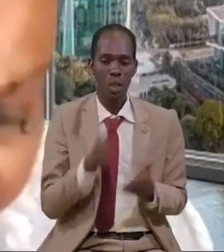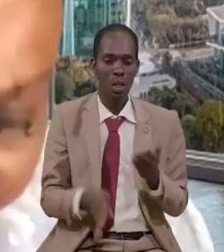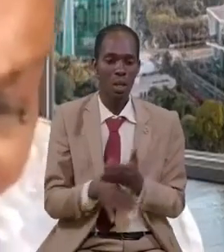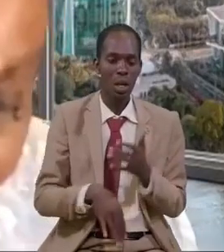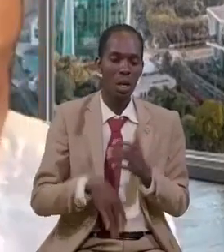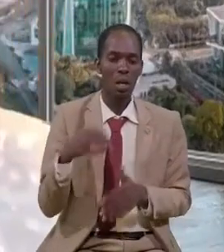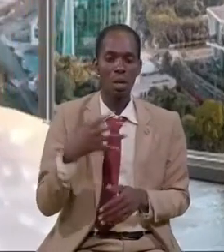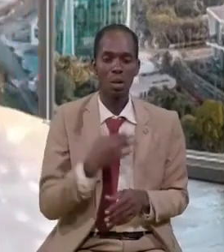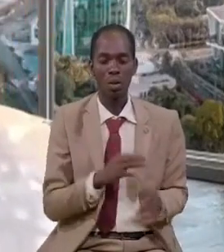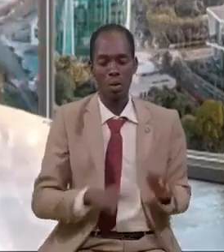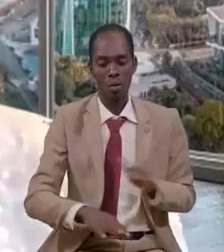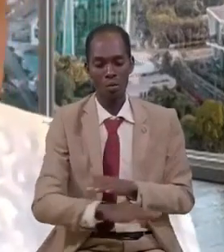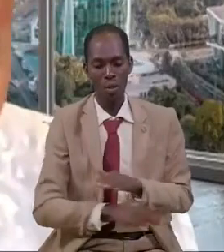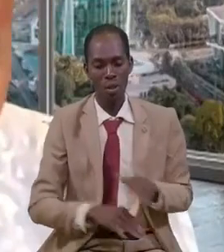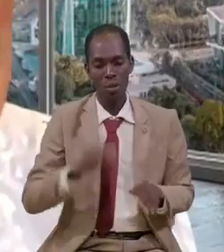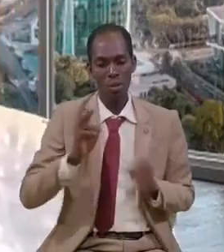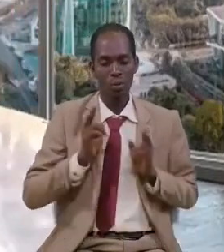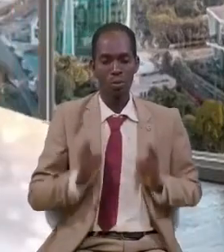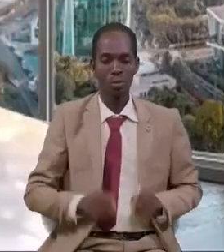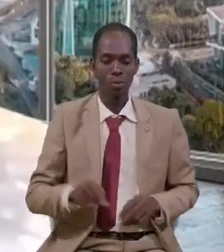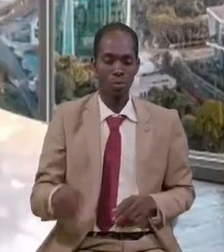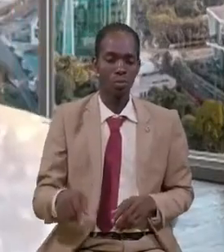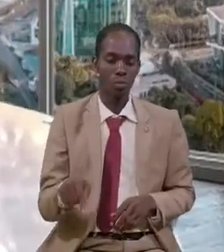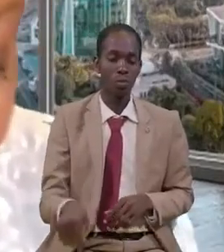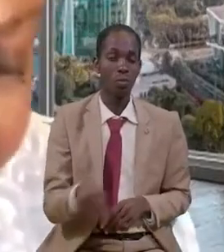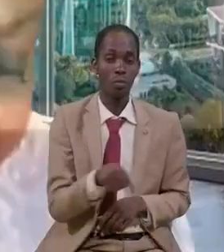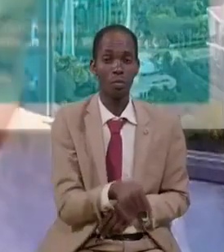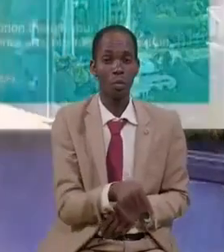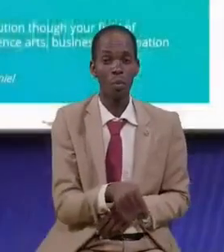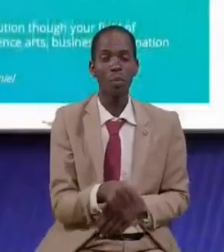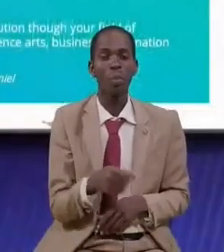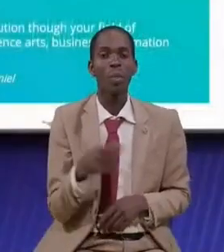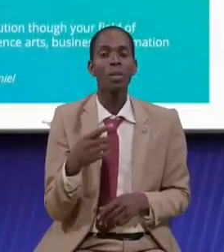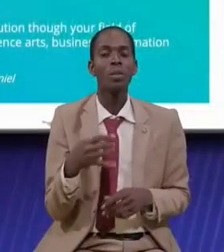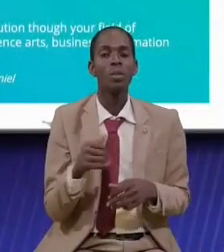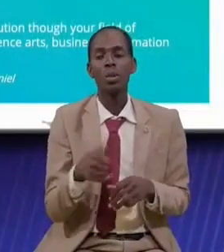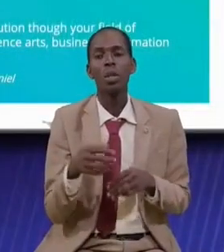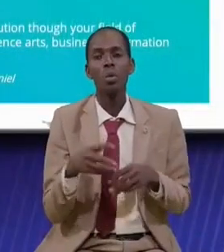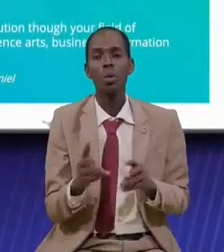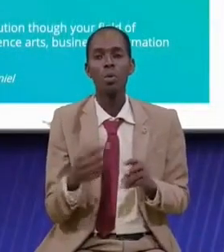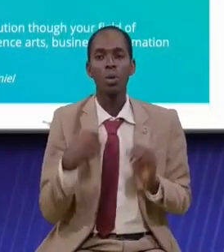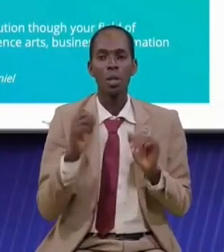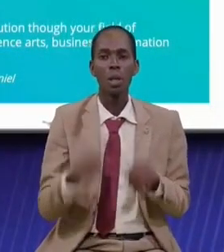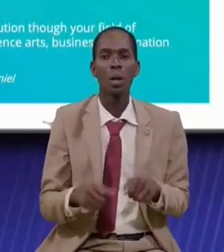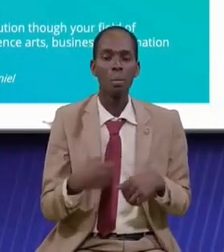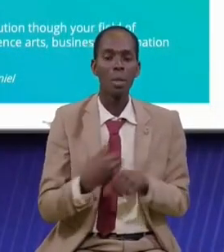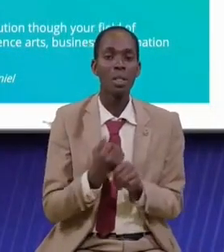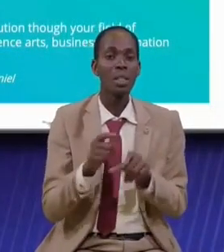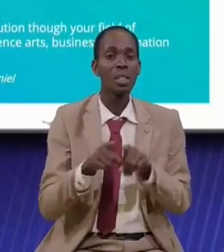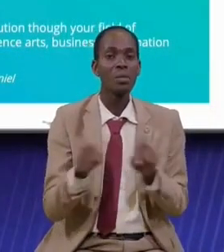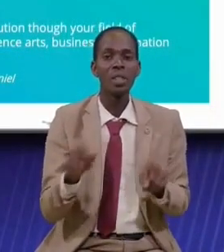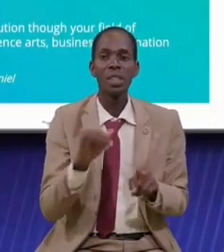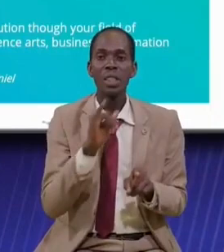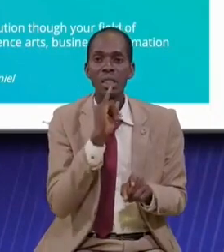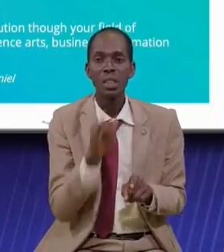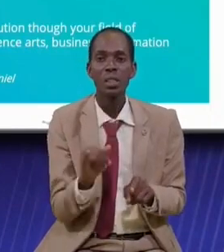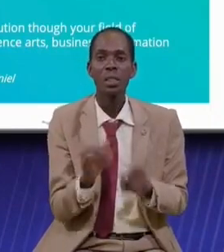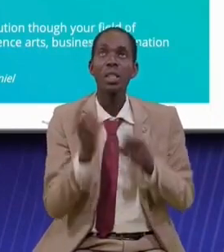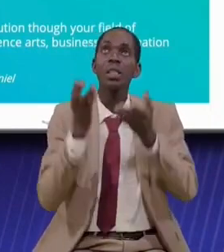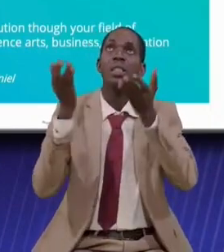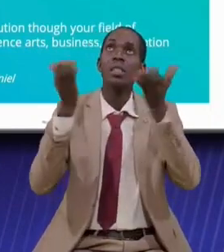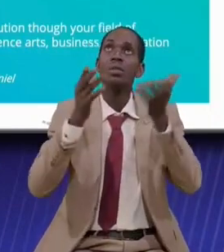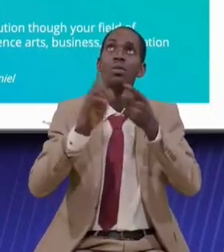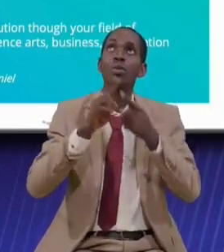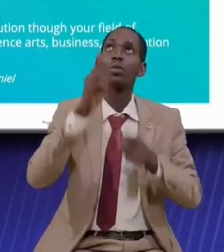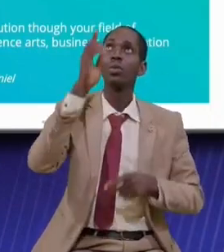of men." The next way that we can make a difference, or what a difference means, is service to God and humanity.